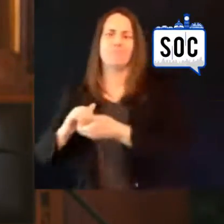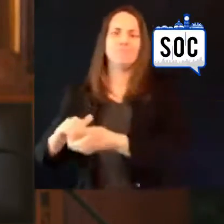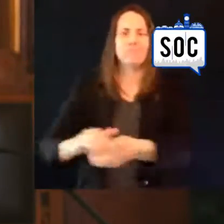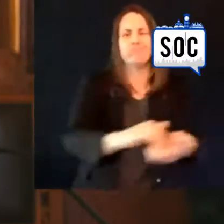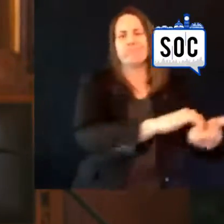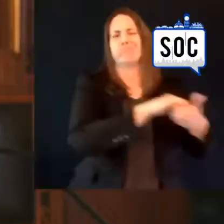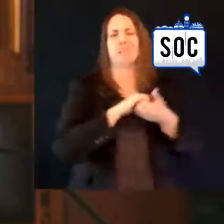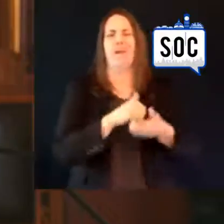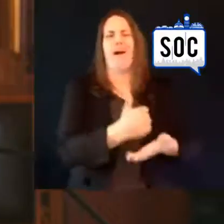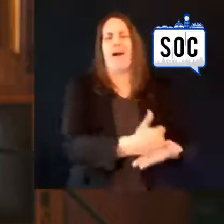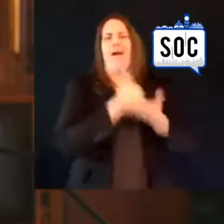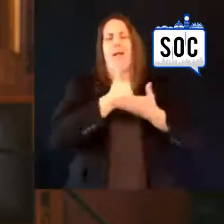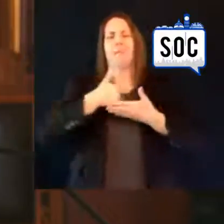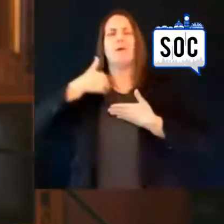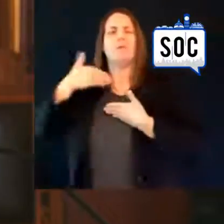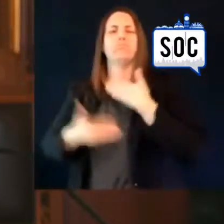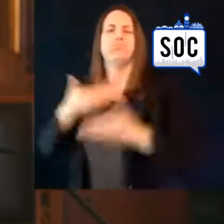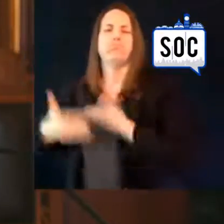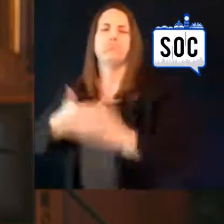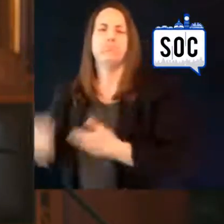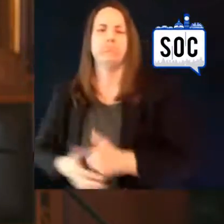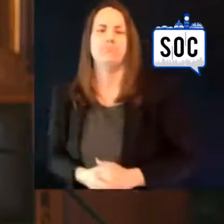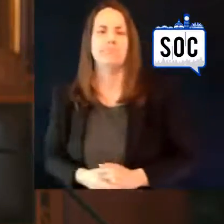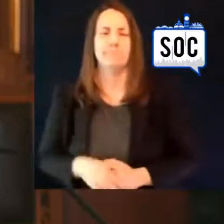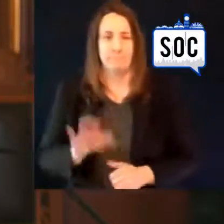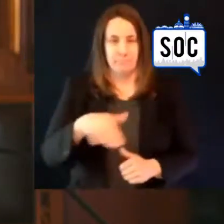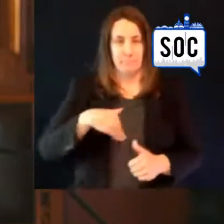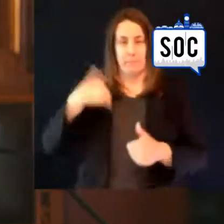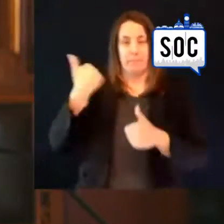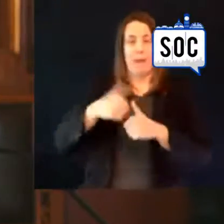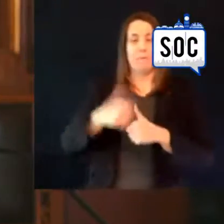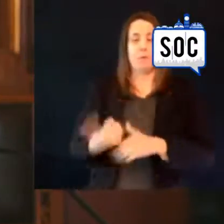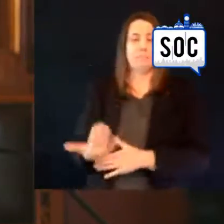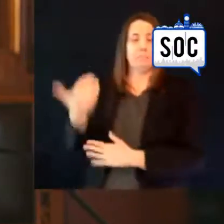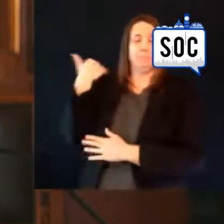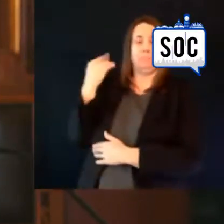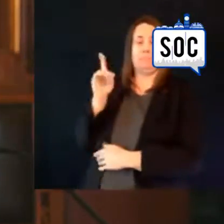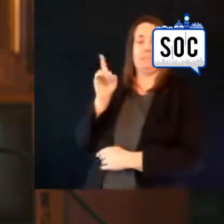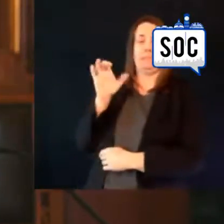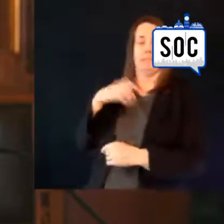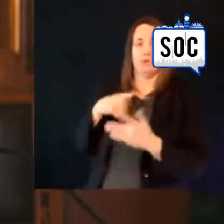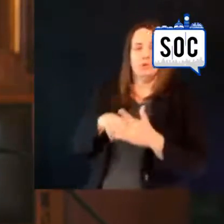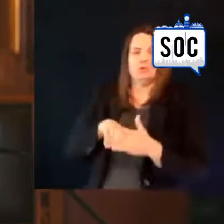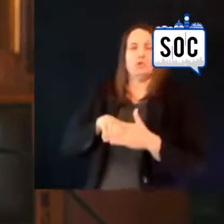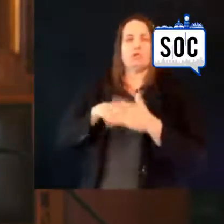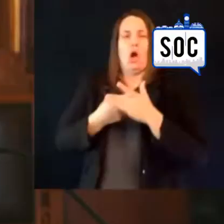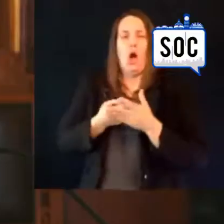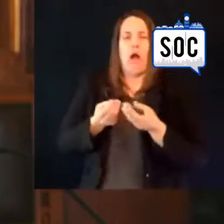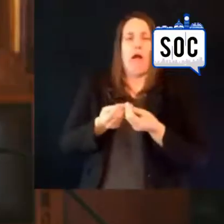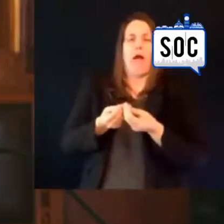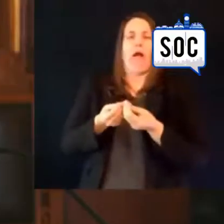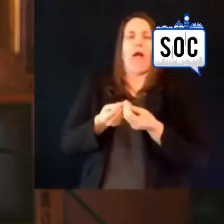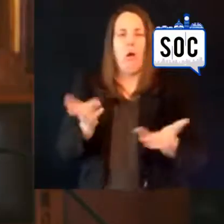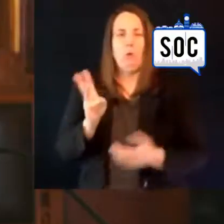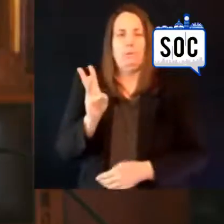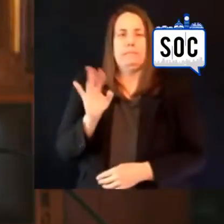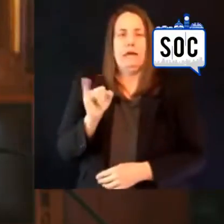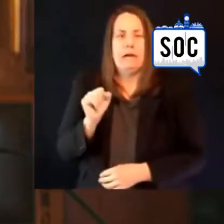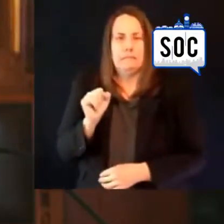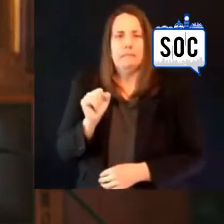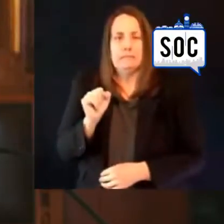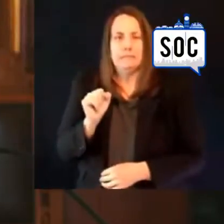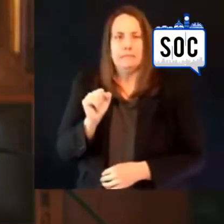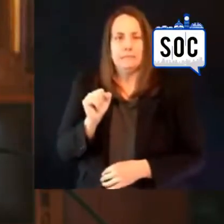the most significant public health intervention of our lifetimes. It has been and will continue to be a